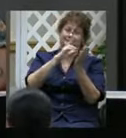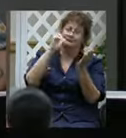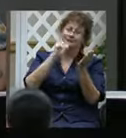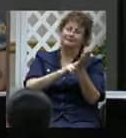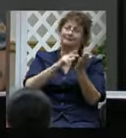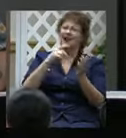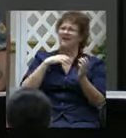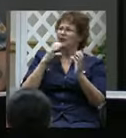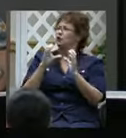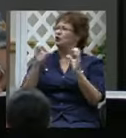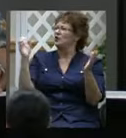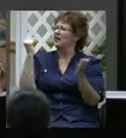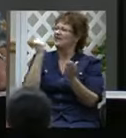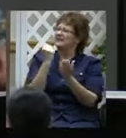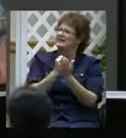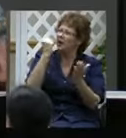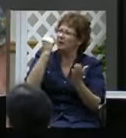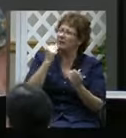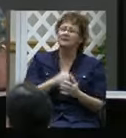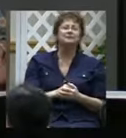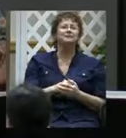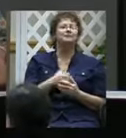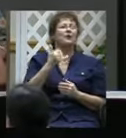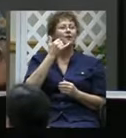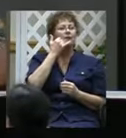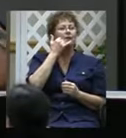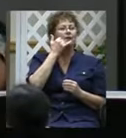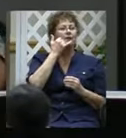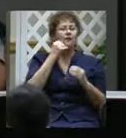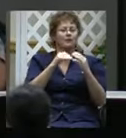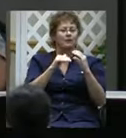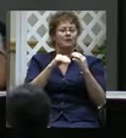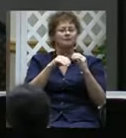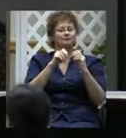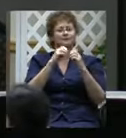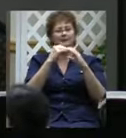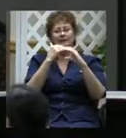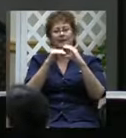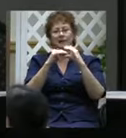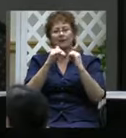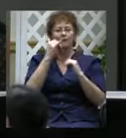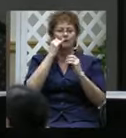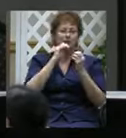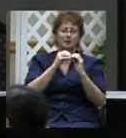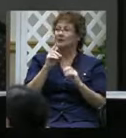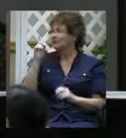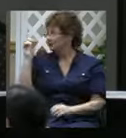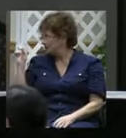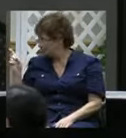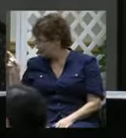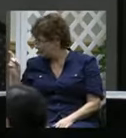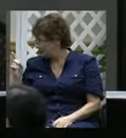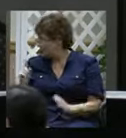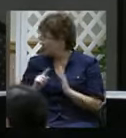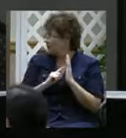that I'll show you. And then I mention my phone number or email on the translation. So we'll look at some samples